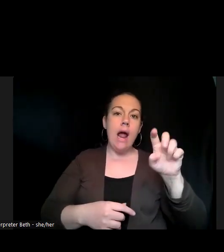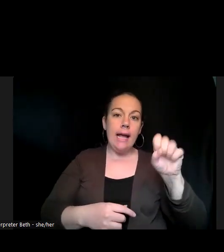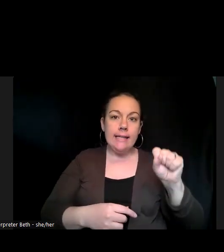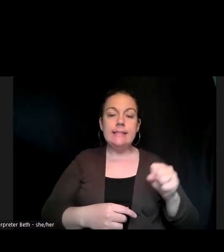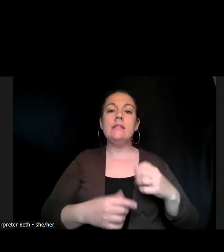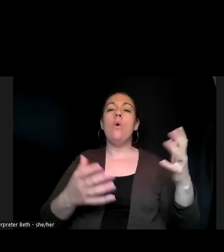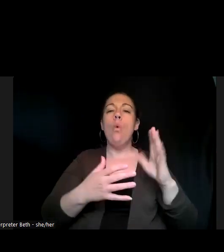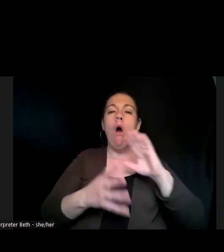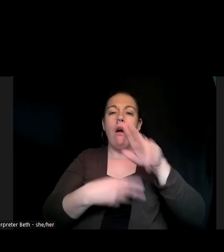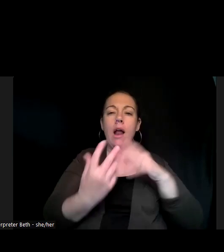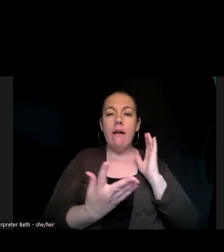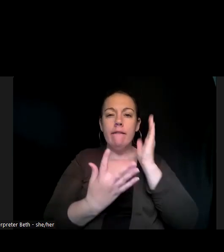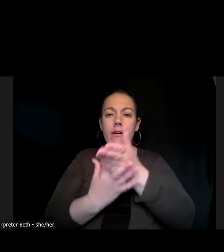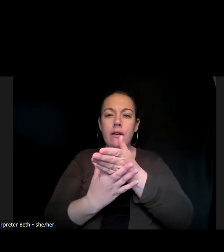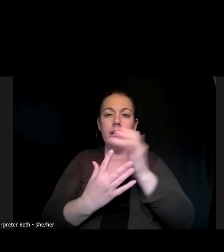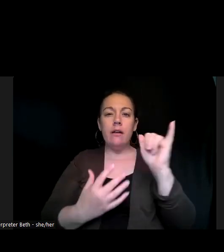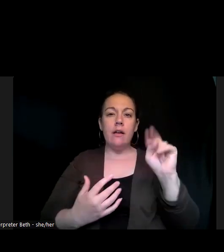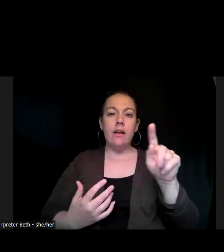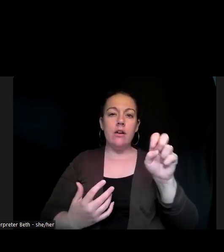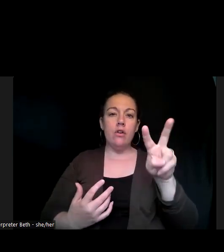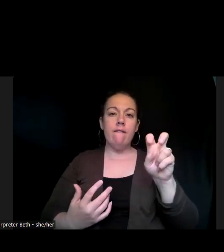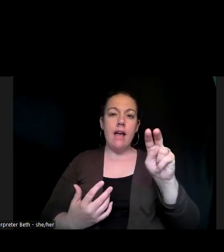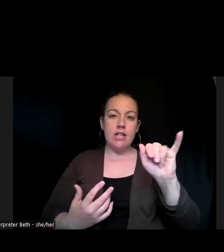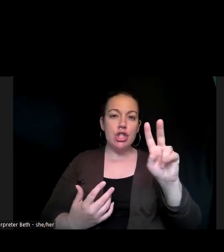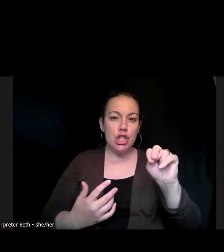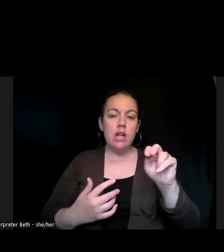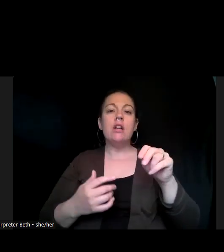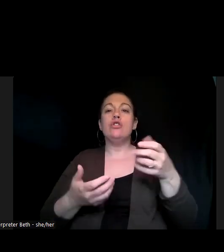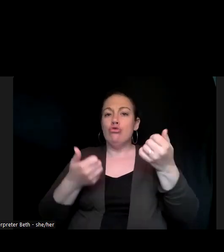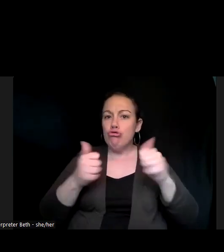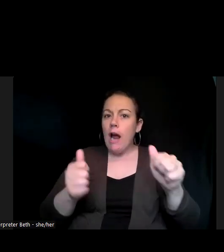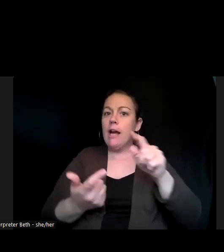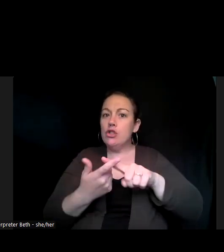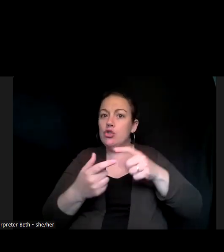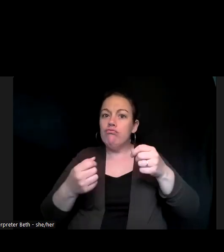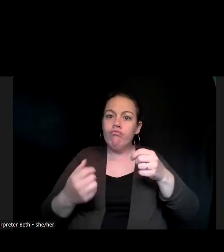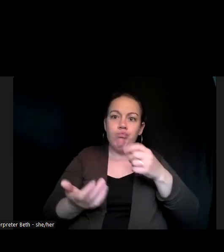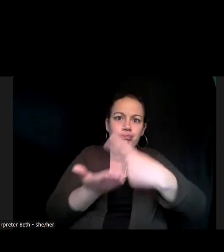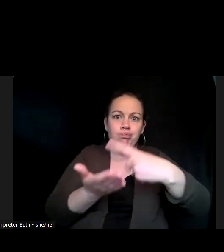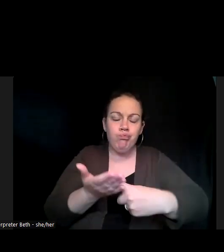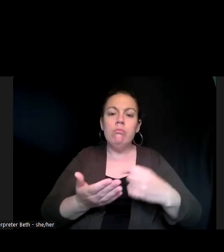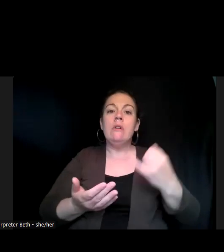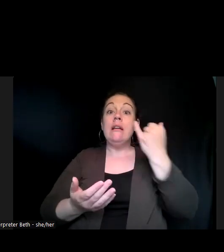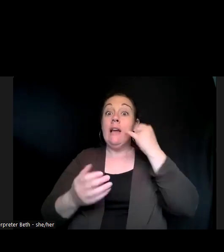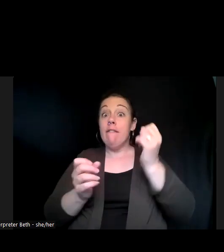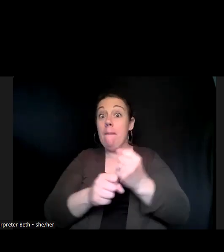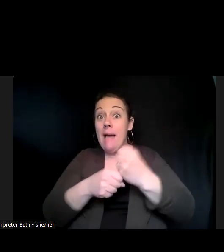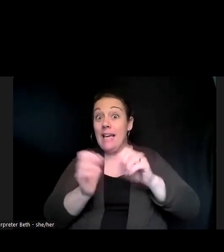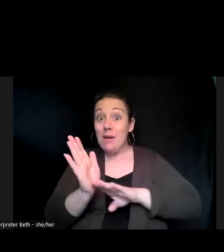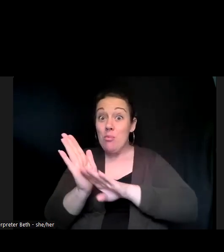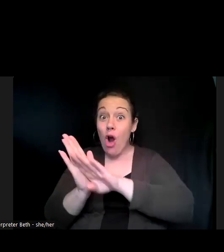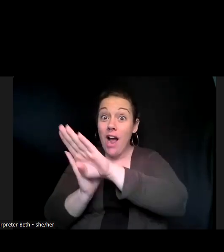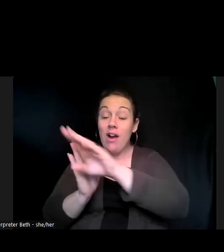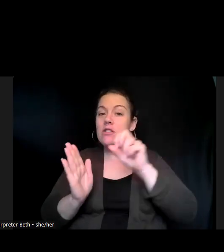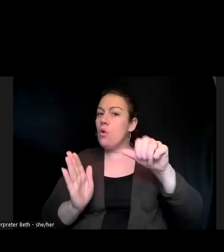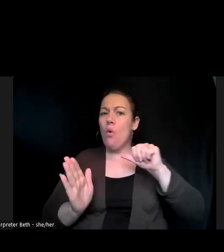is that you're trying to address. And then thinking about if we're making progress, or if we're not making progress, maybe we should be, before this